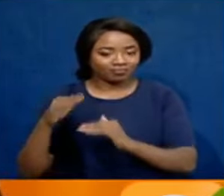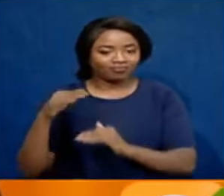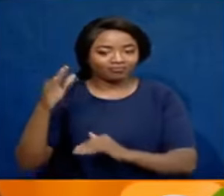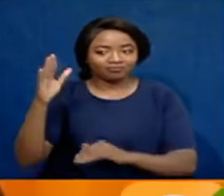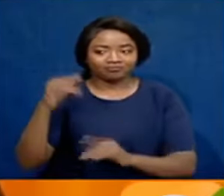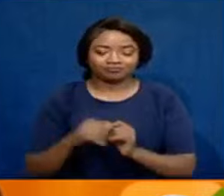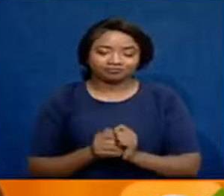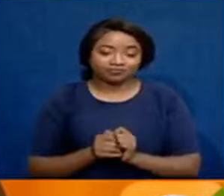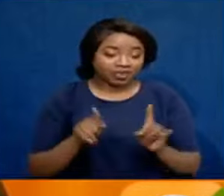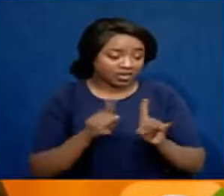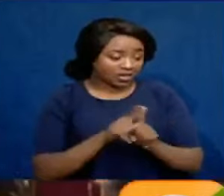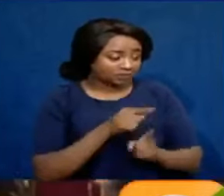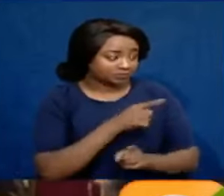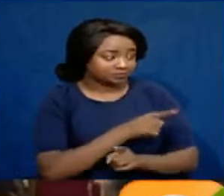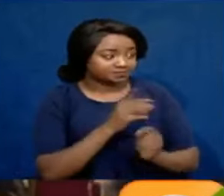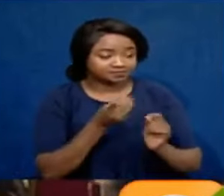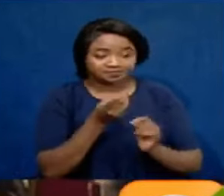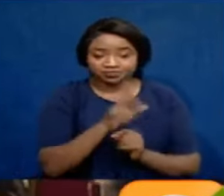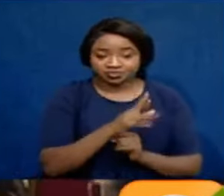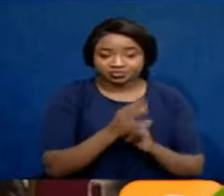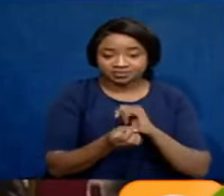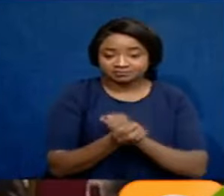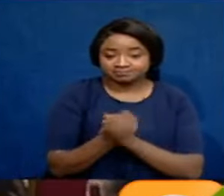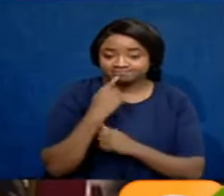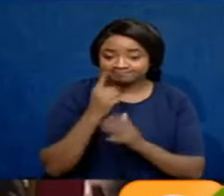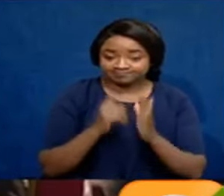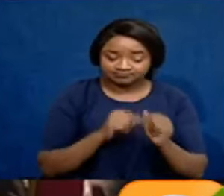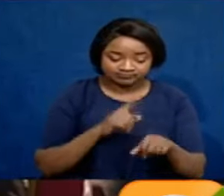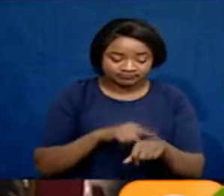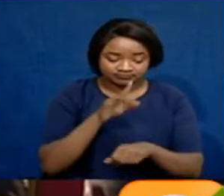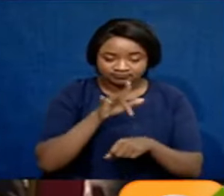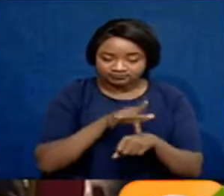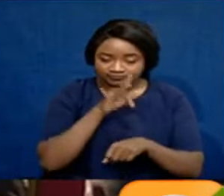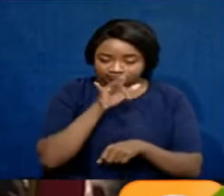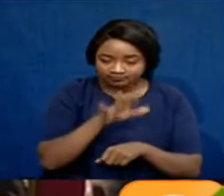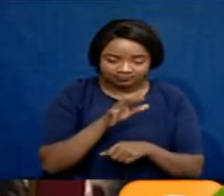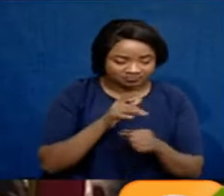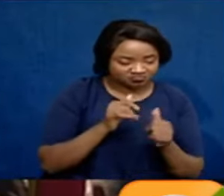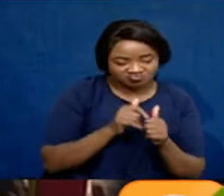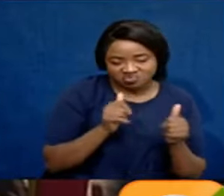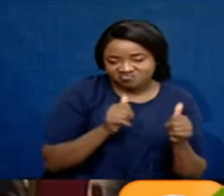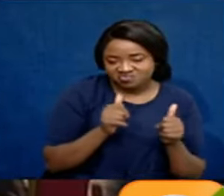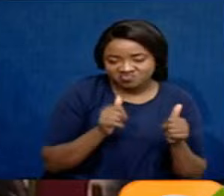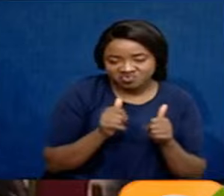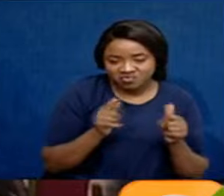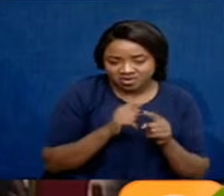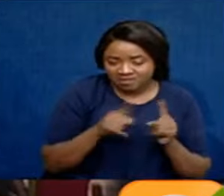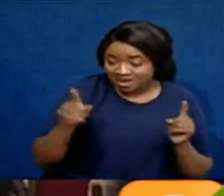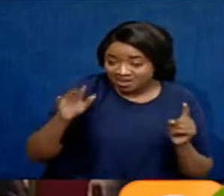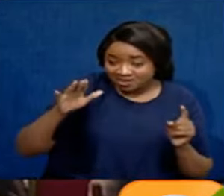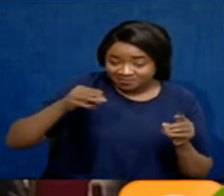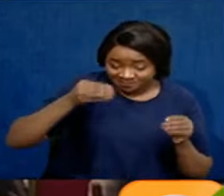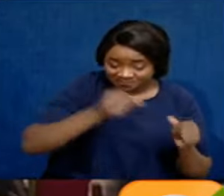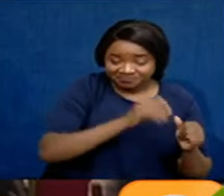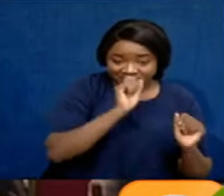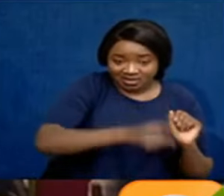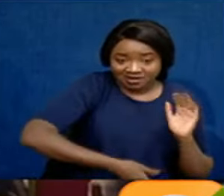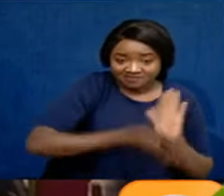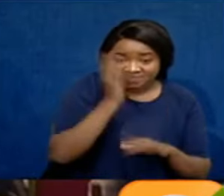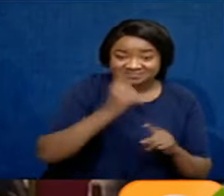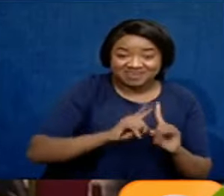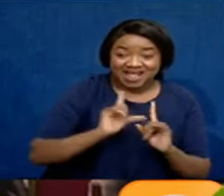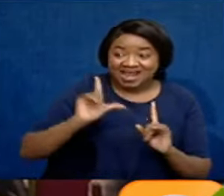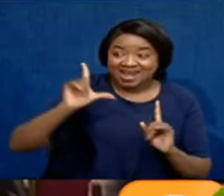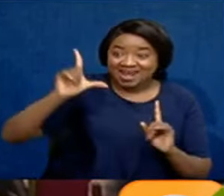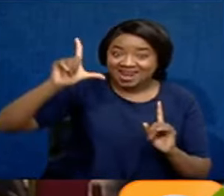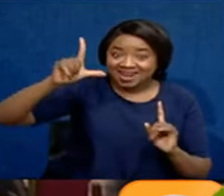Dr. Kimani has said, when it is early stage, things are very good. But when it is late stage, it is very debilitating and